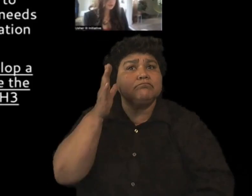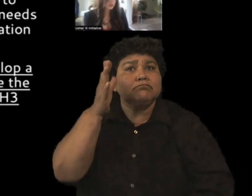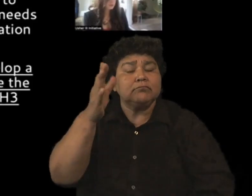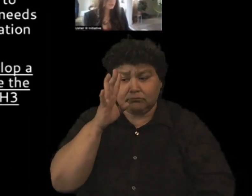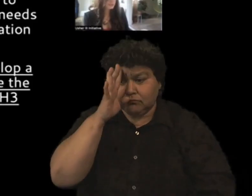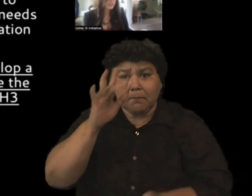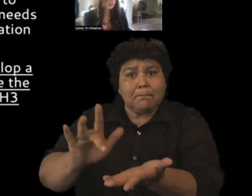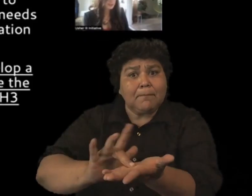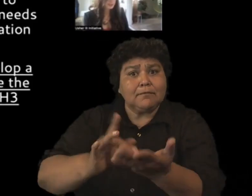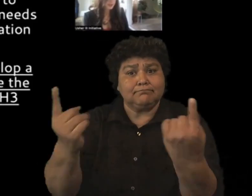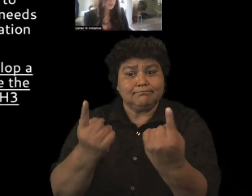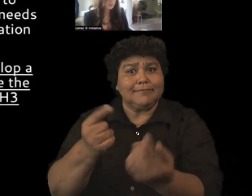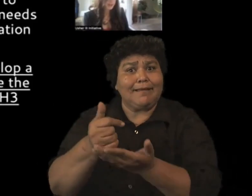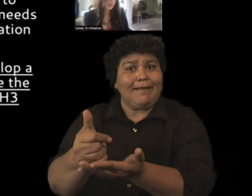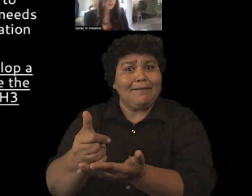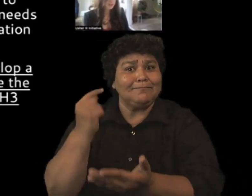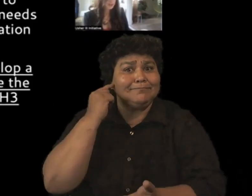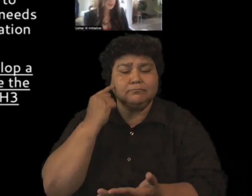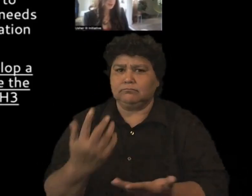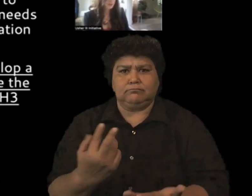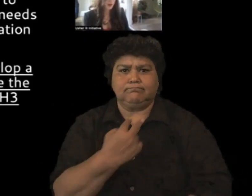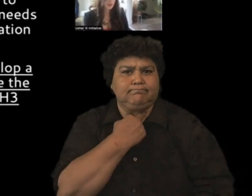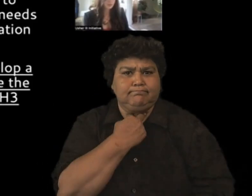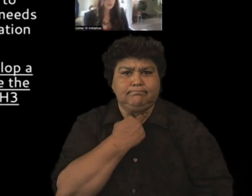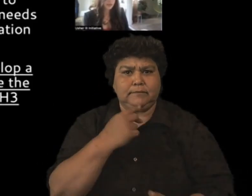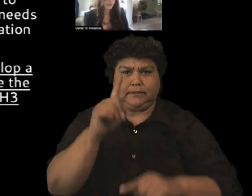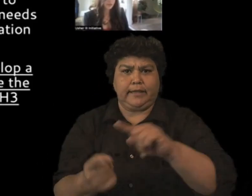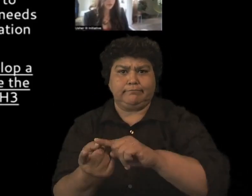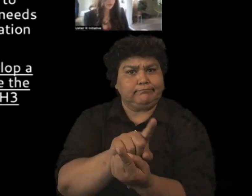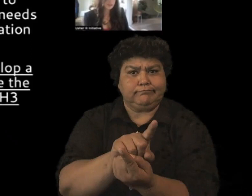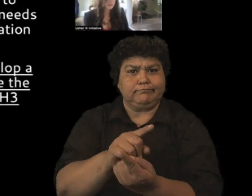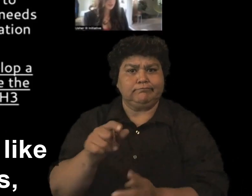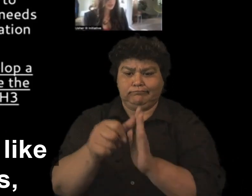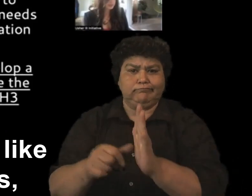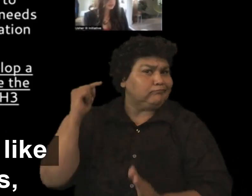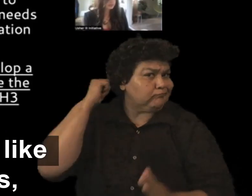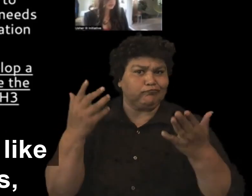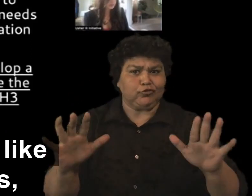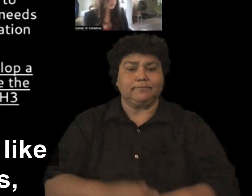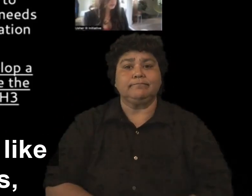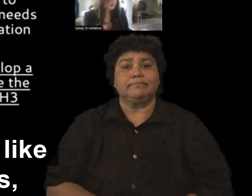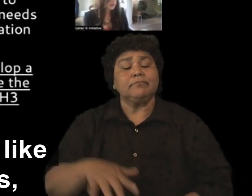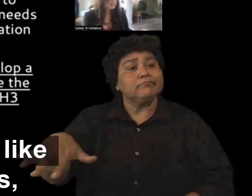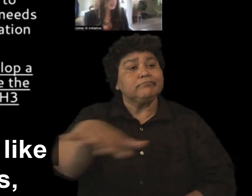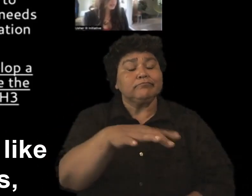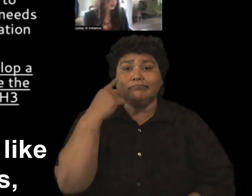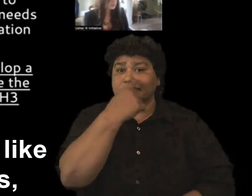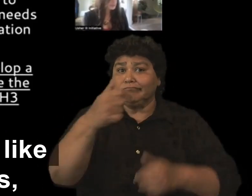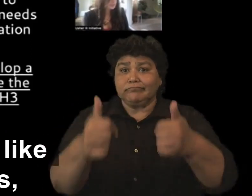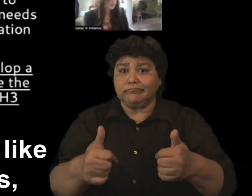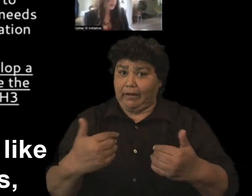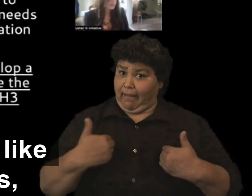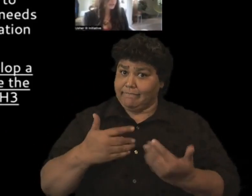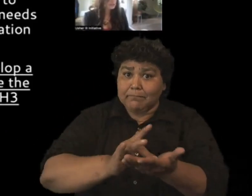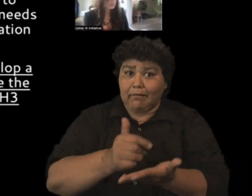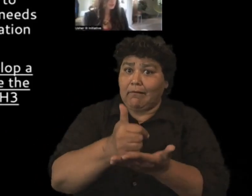vision, which continues to progress with age due to the gradual death of photoreceptor cells. Existing options